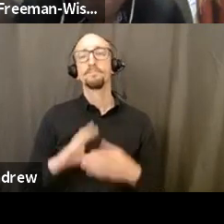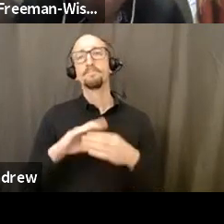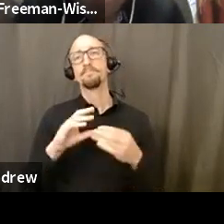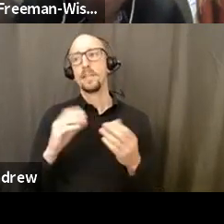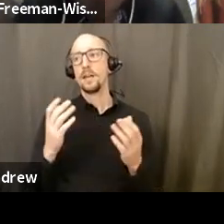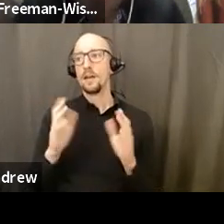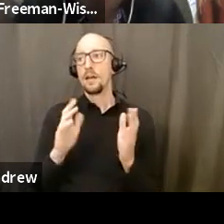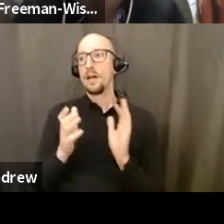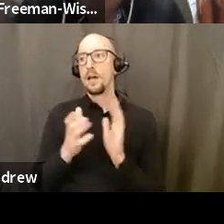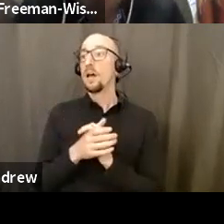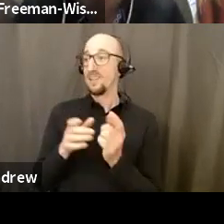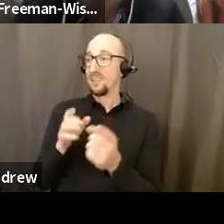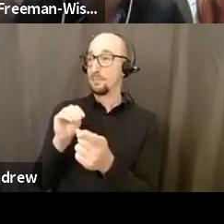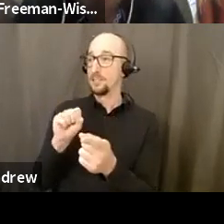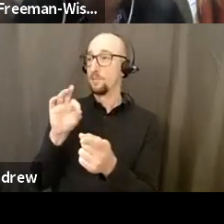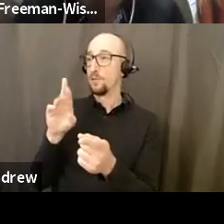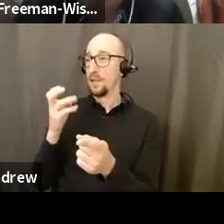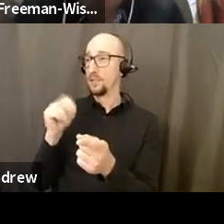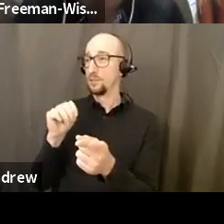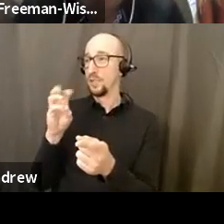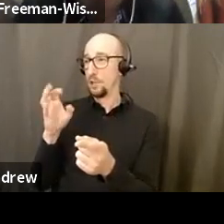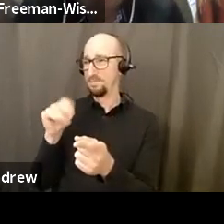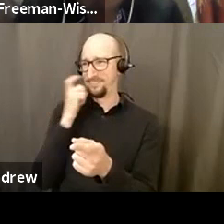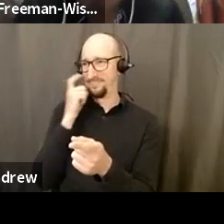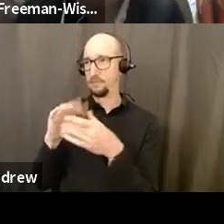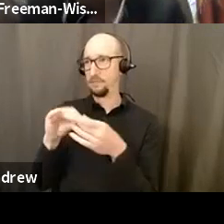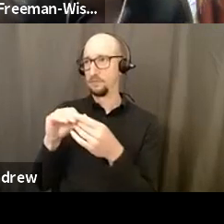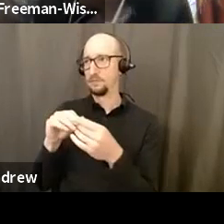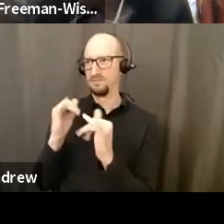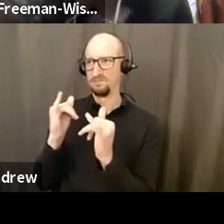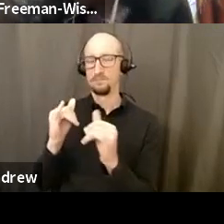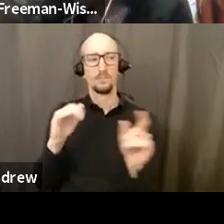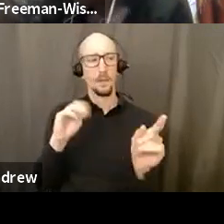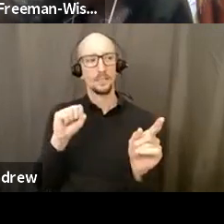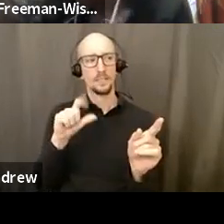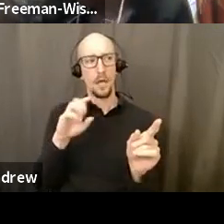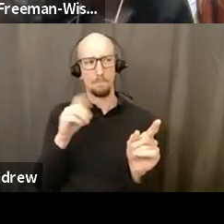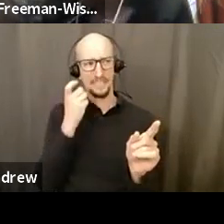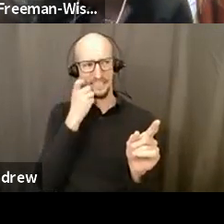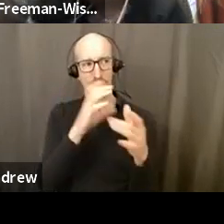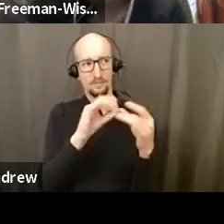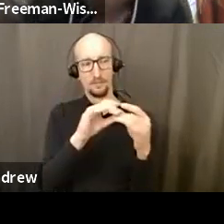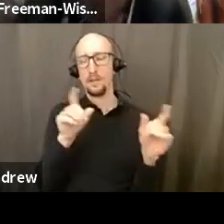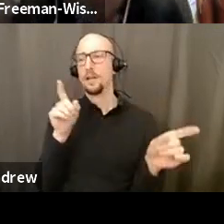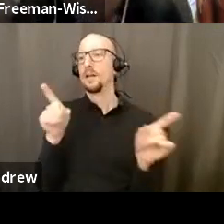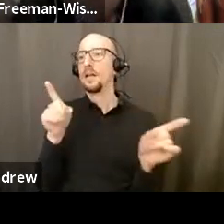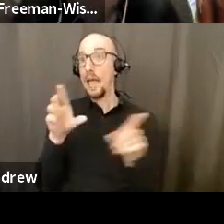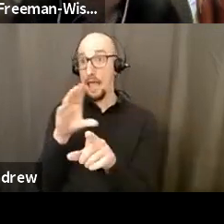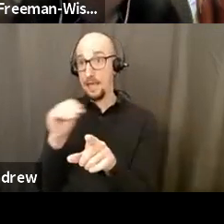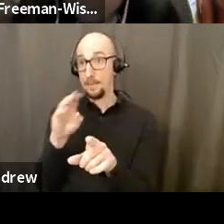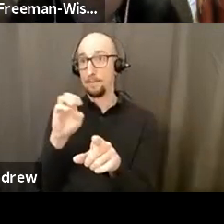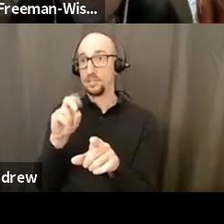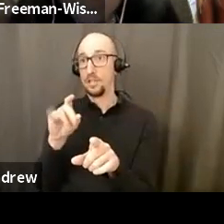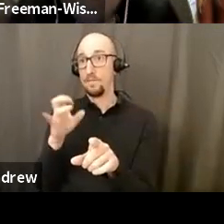Echoing Ms. Freeman Wisdom just now, as well as Ms. Lum earlier, and agreeing with Ms. Sullivan.